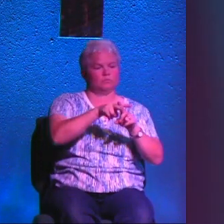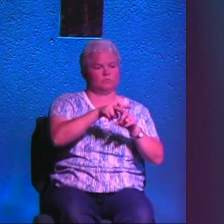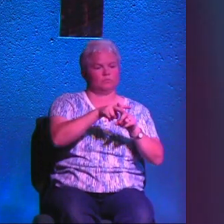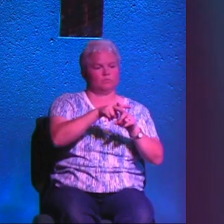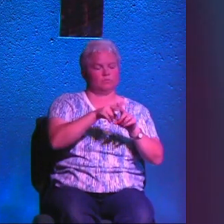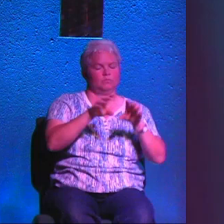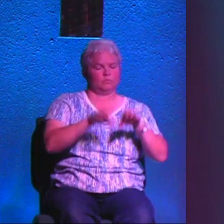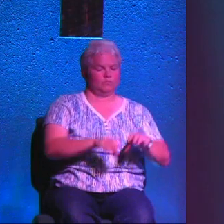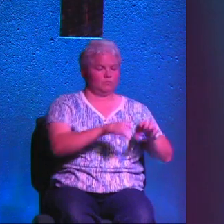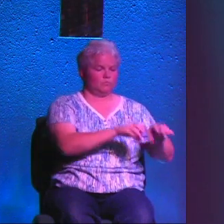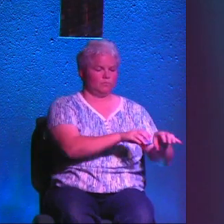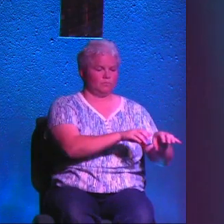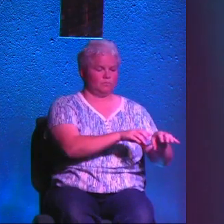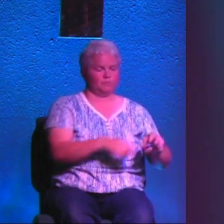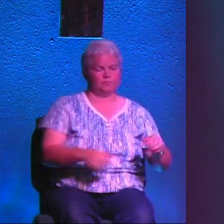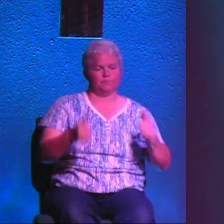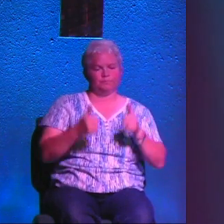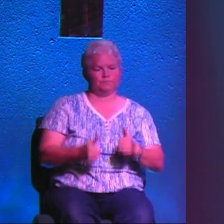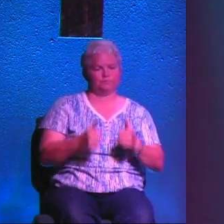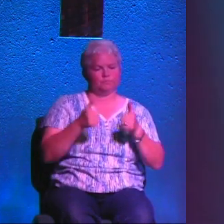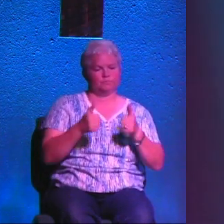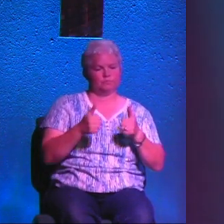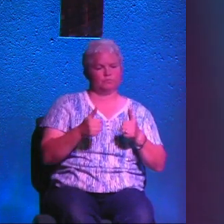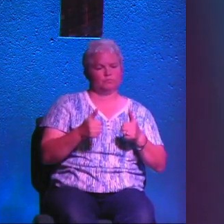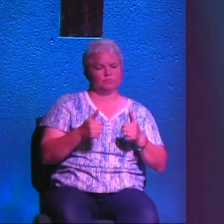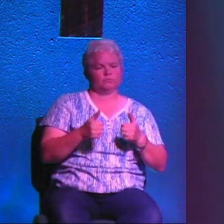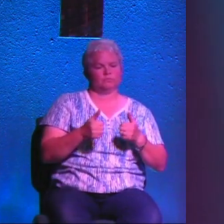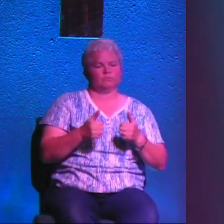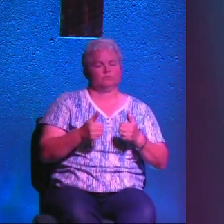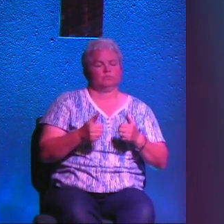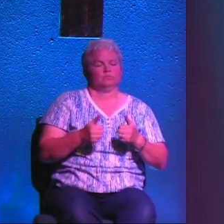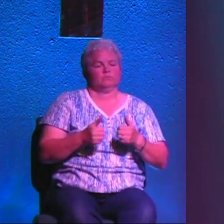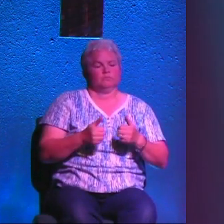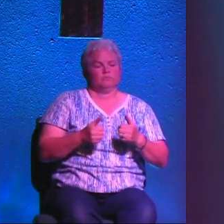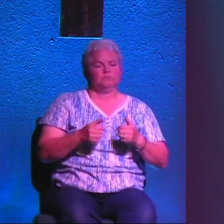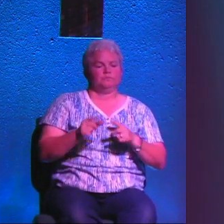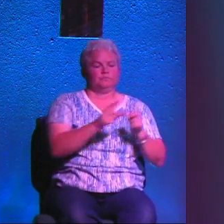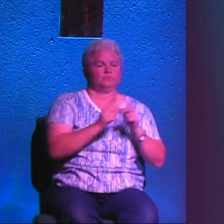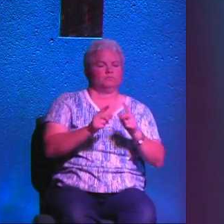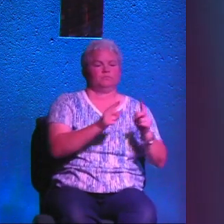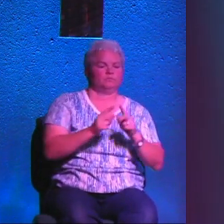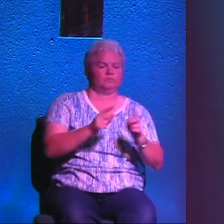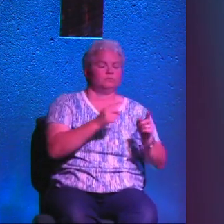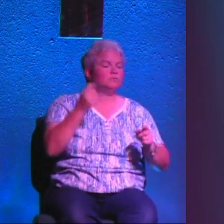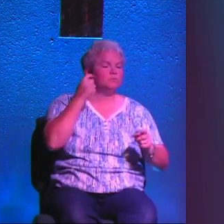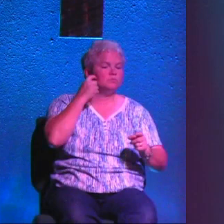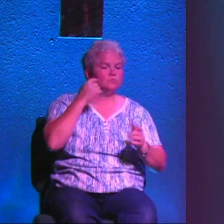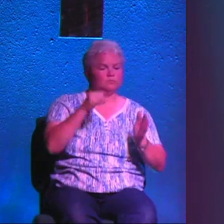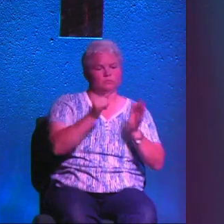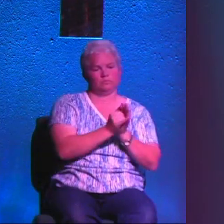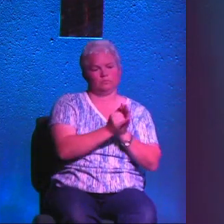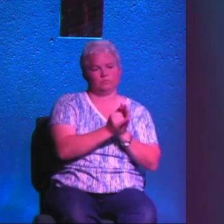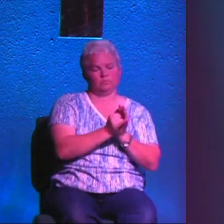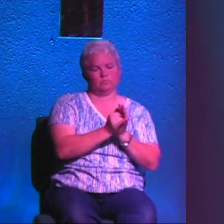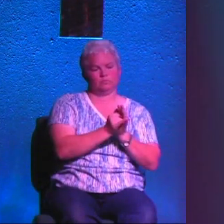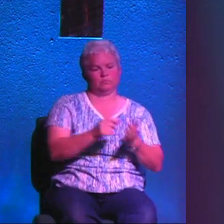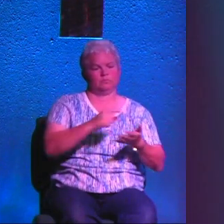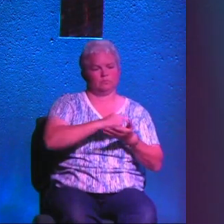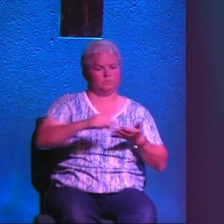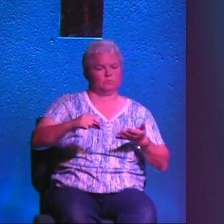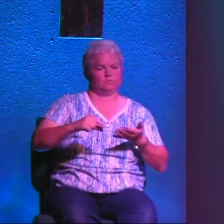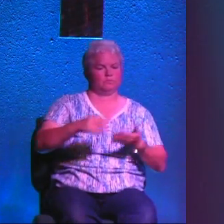be put into action within our lives. So let's do just that. And today, as we look at these final verses